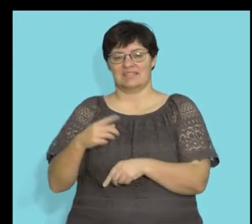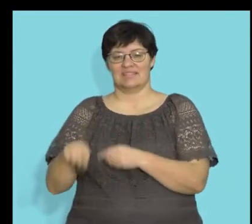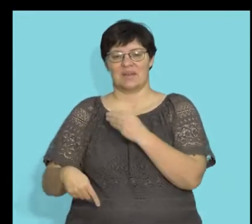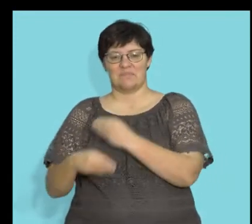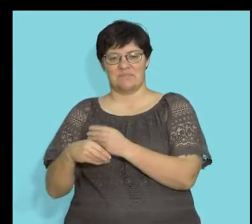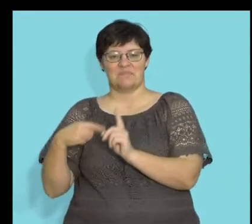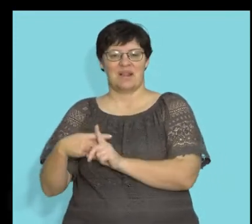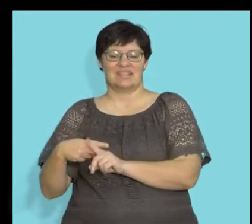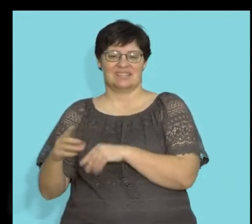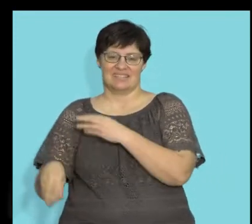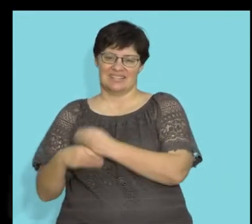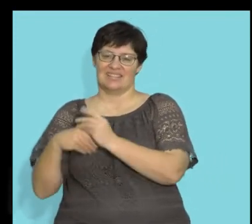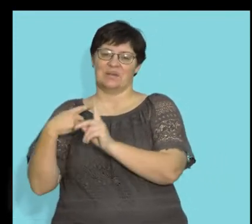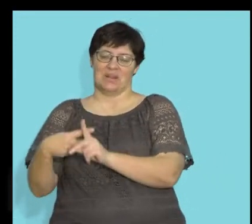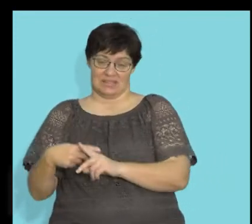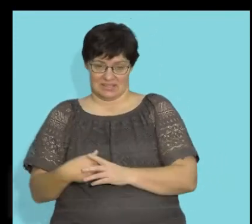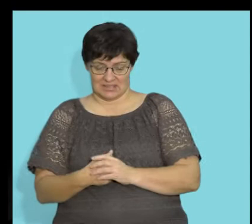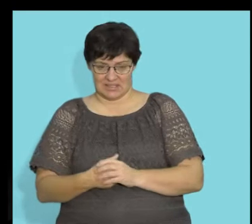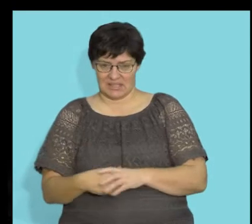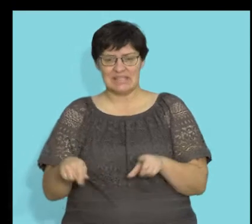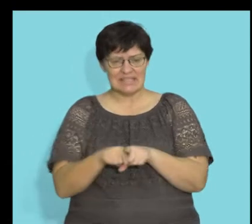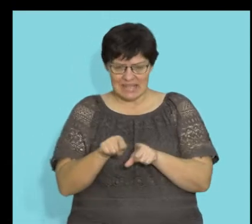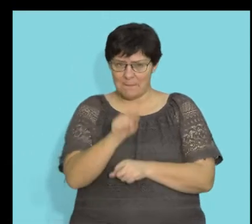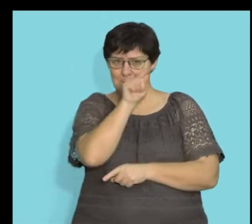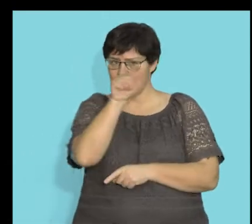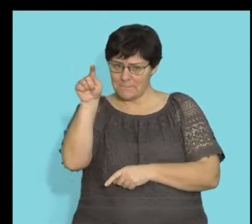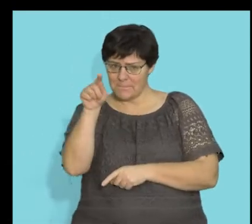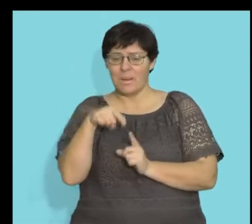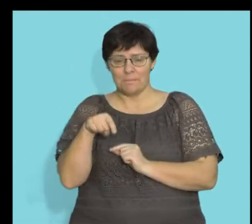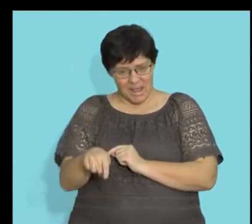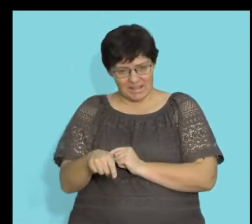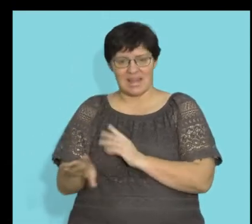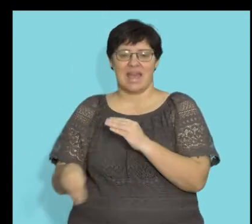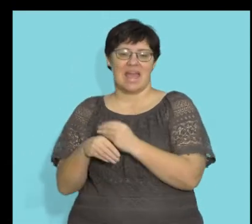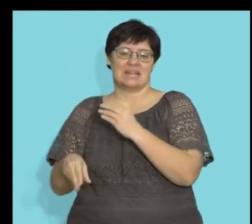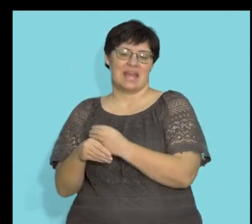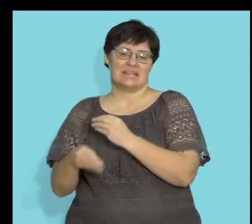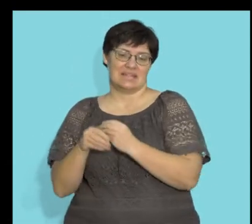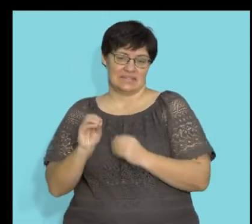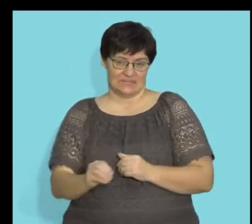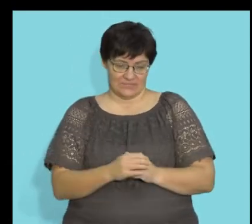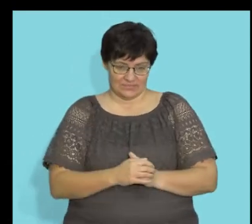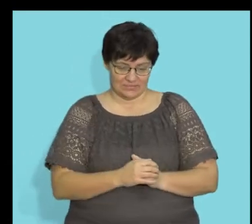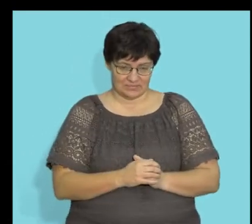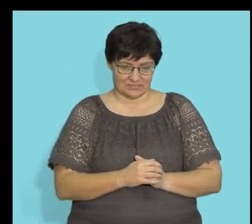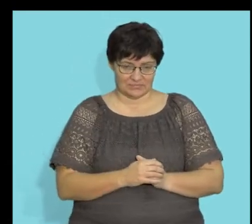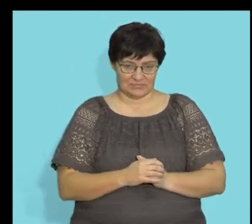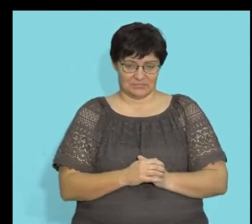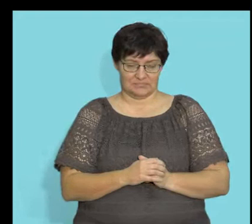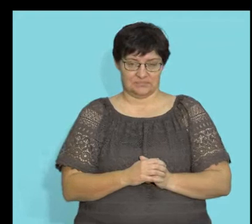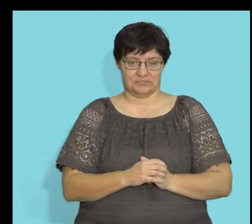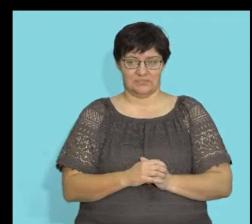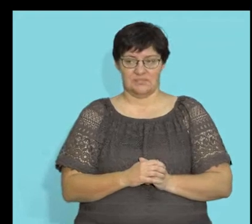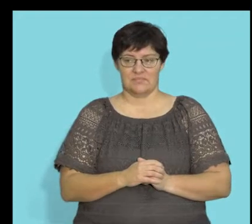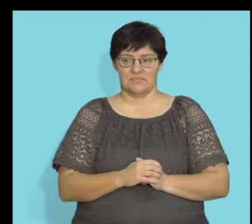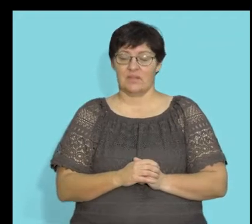got terms that have been added together. So it's the exact same terms, except I have now added the values